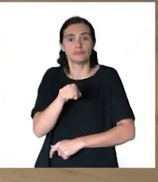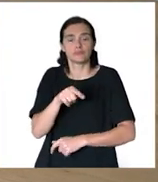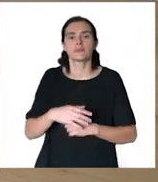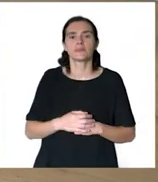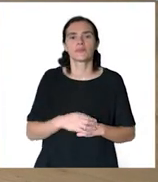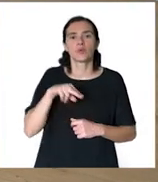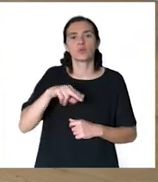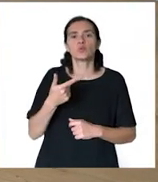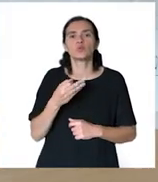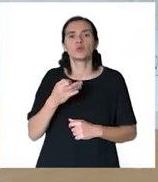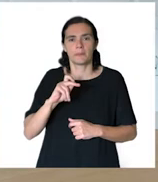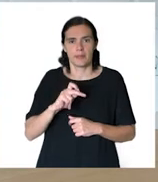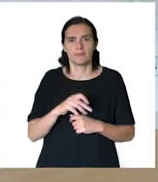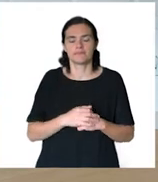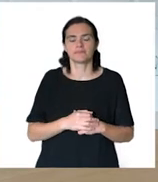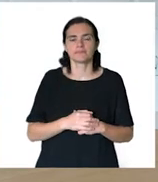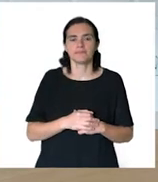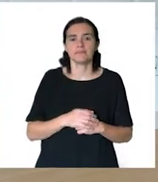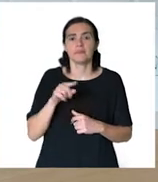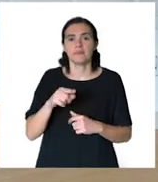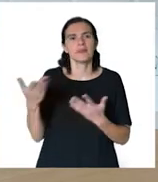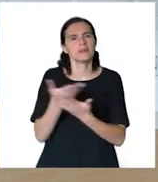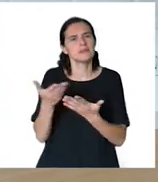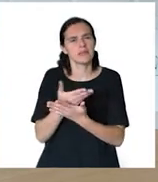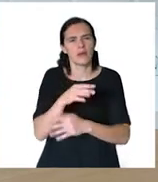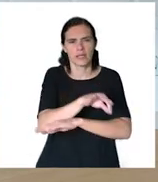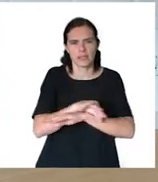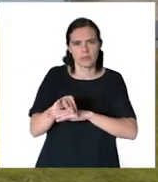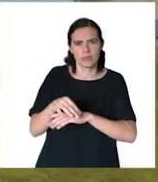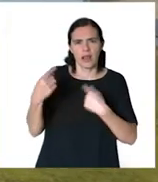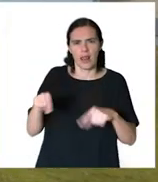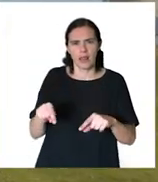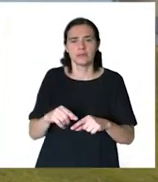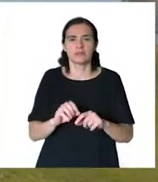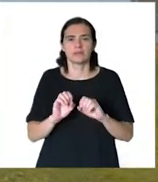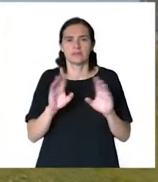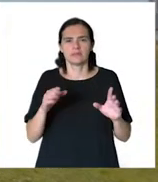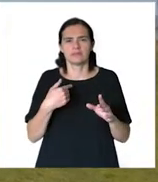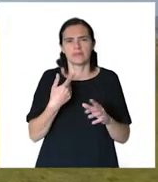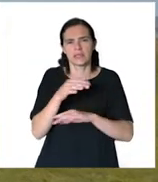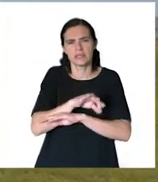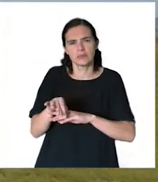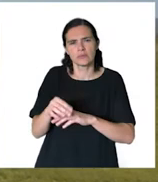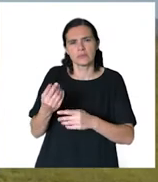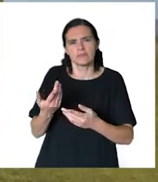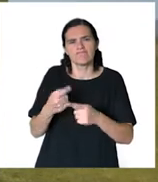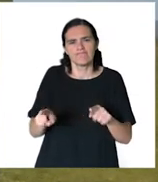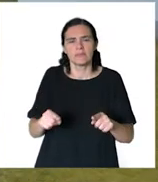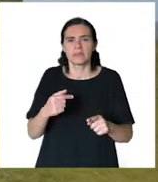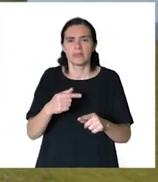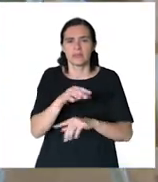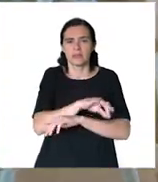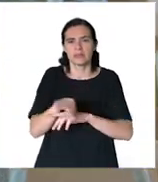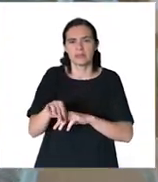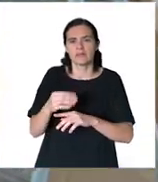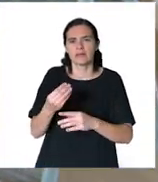for Utopia. So she has a relationship with architecture, of course, a distorted architecture, an architecture that